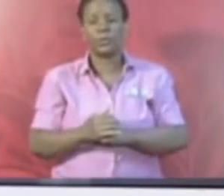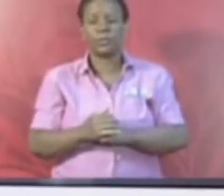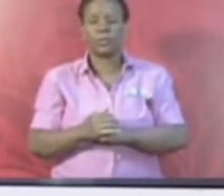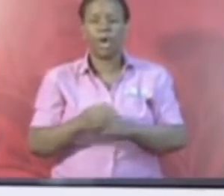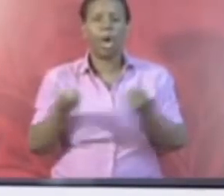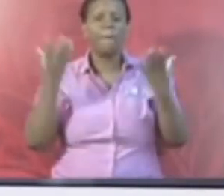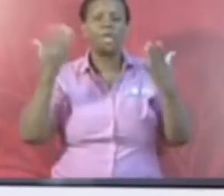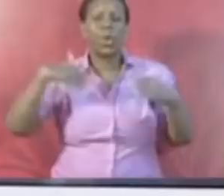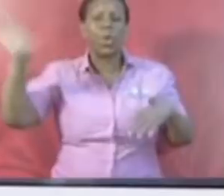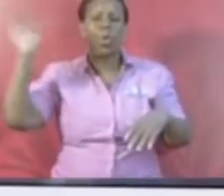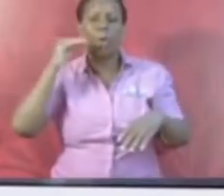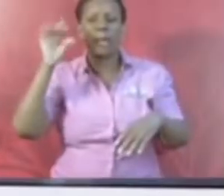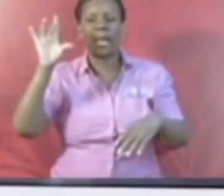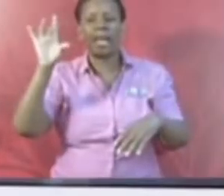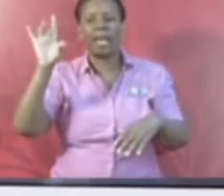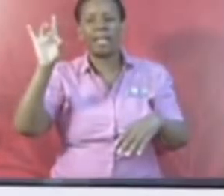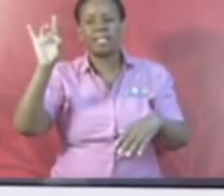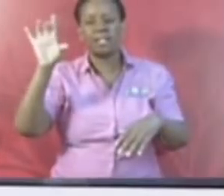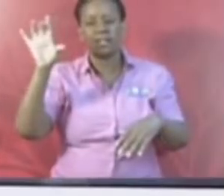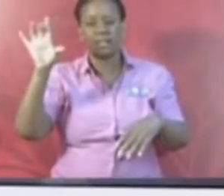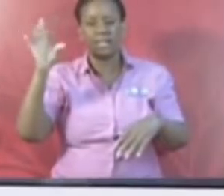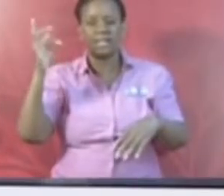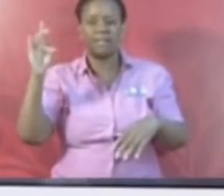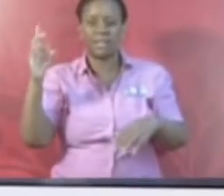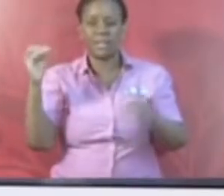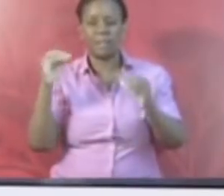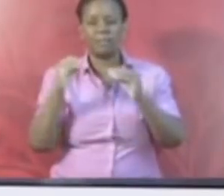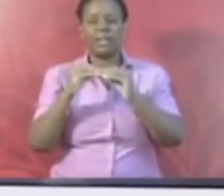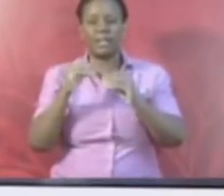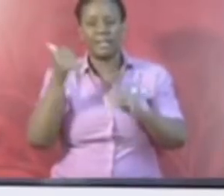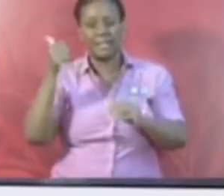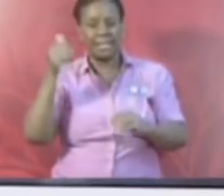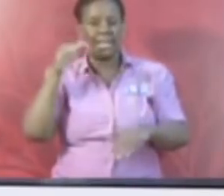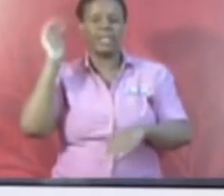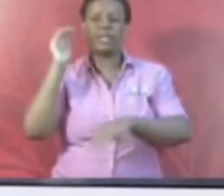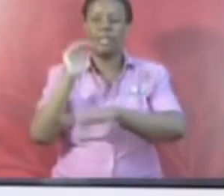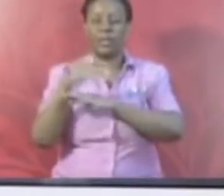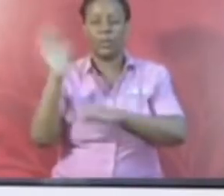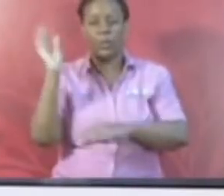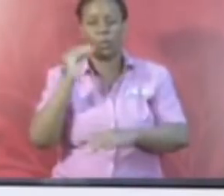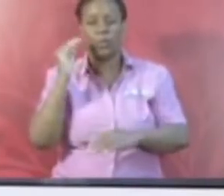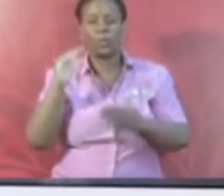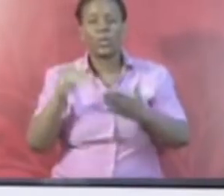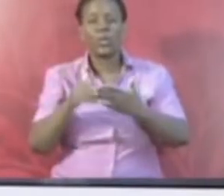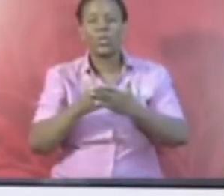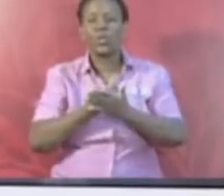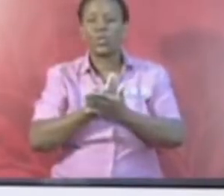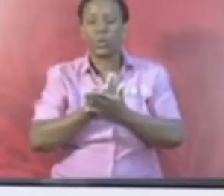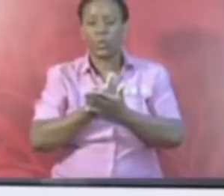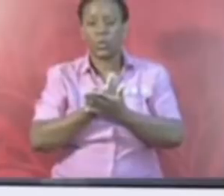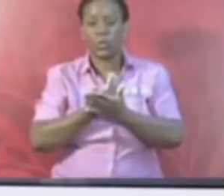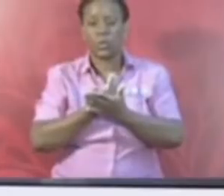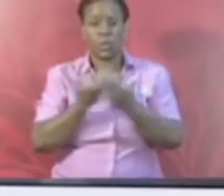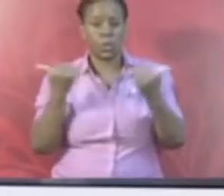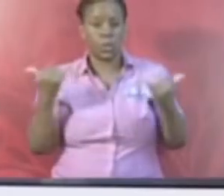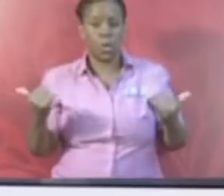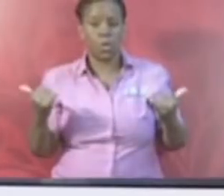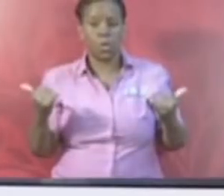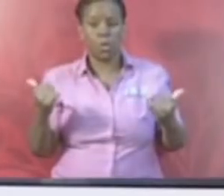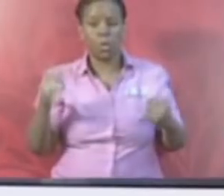at 717 with 10 discharges overnight. The number of new cases for this period,